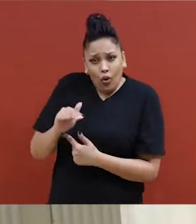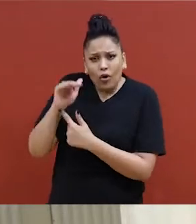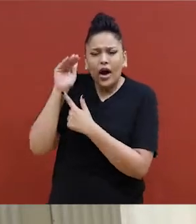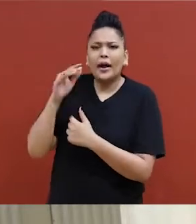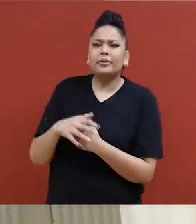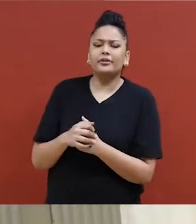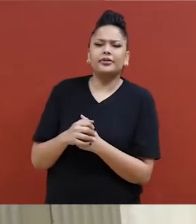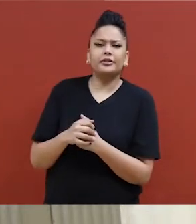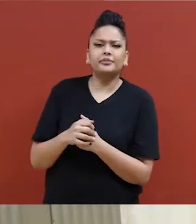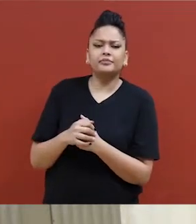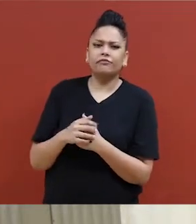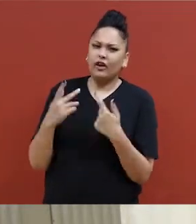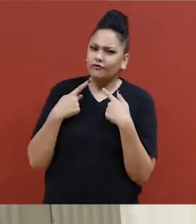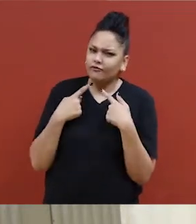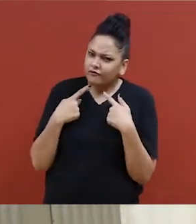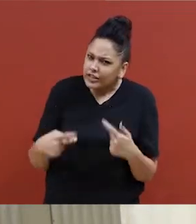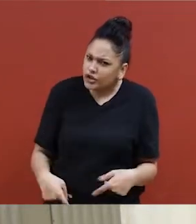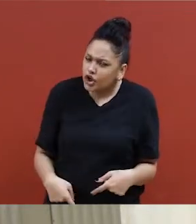growing